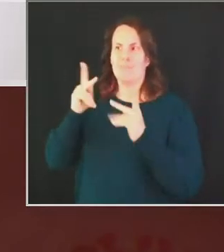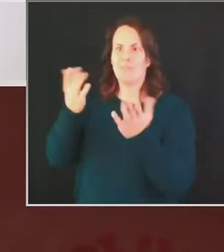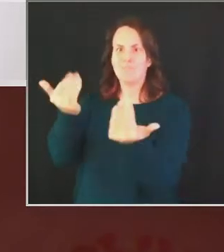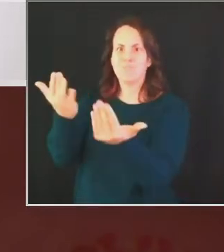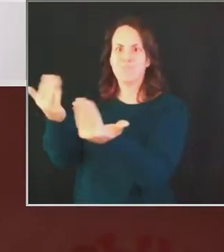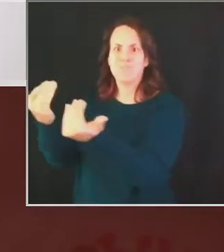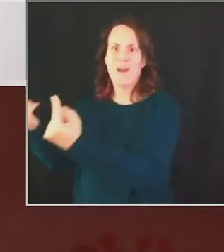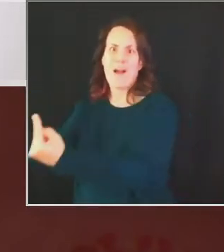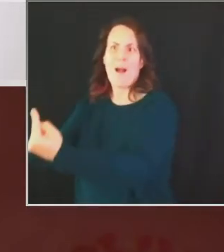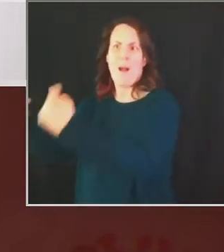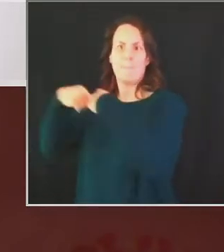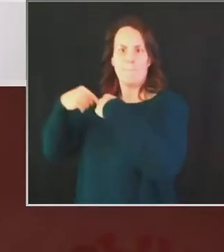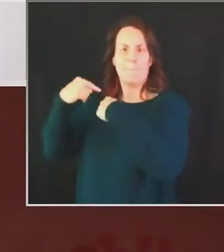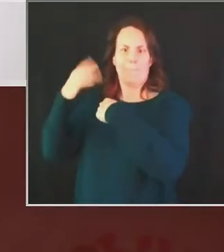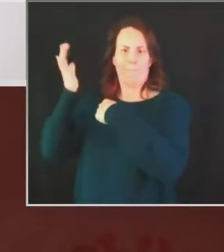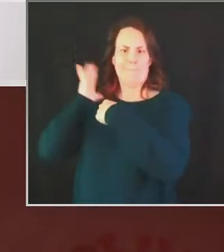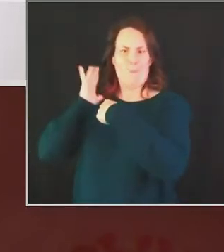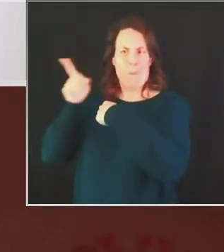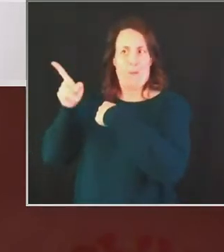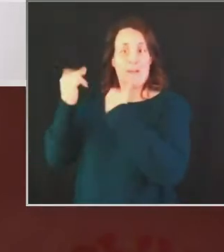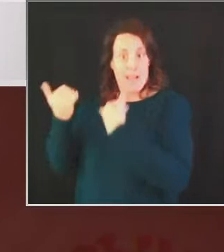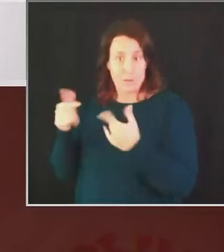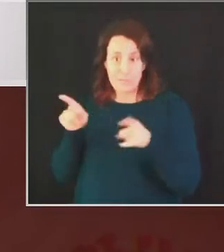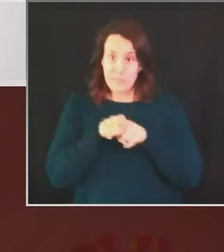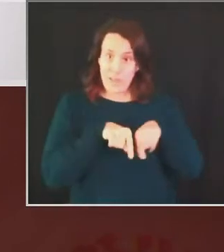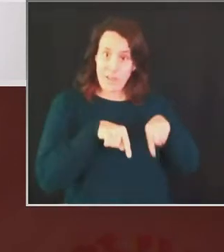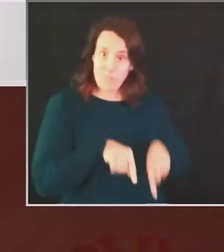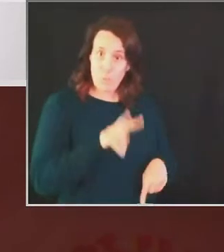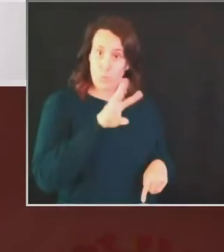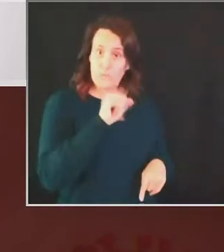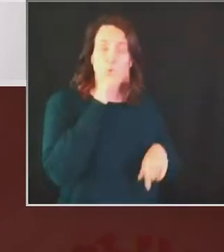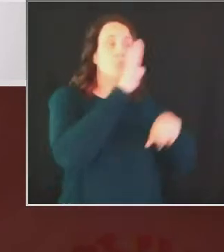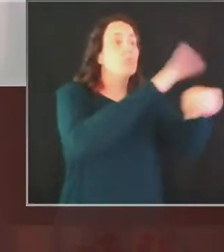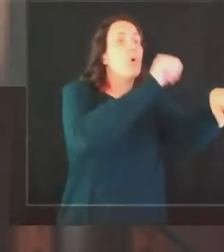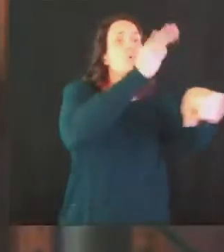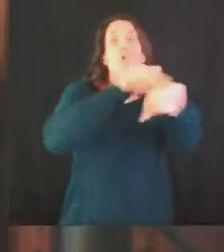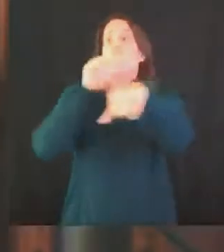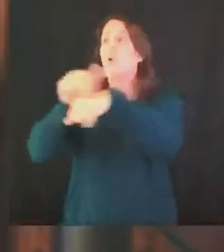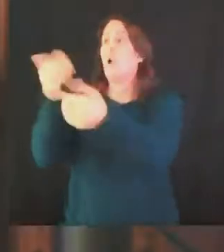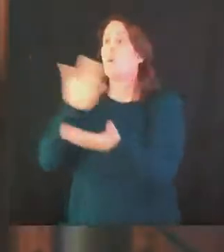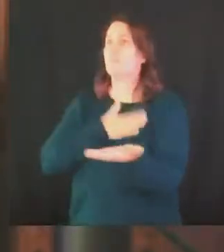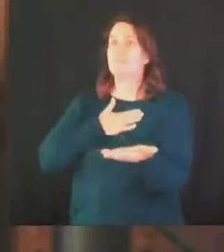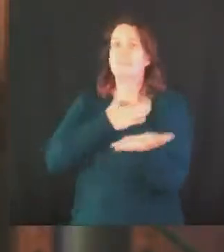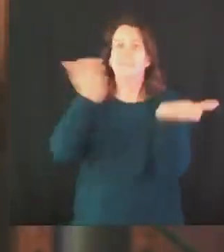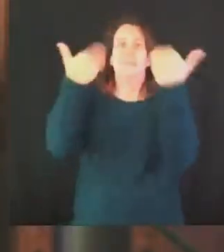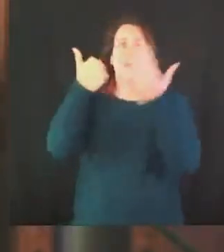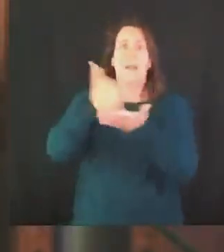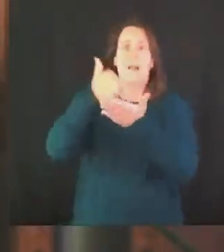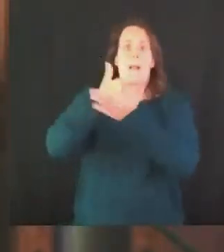that staff would be distributed? So one of the flexibilities